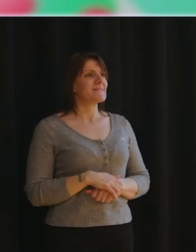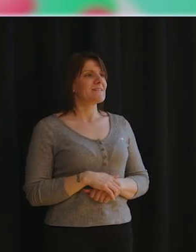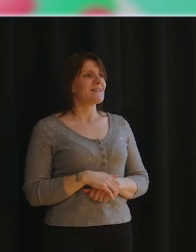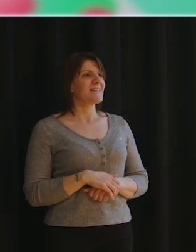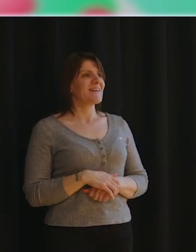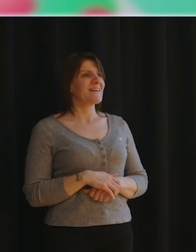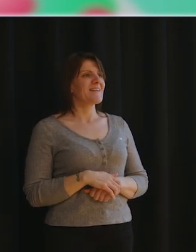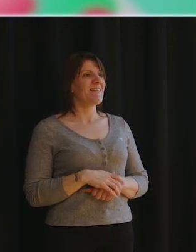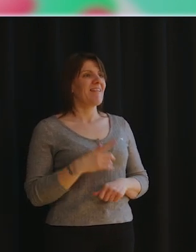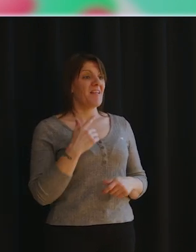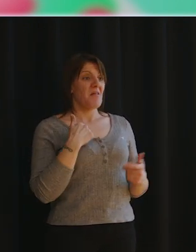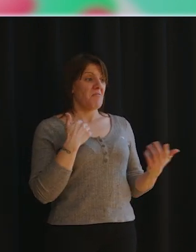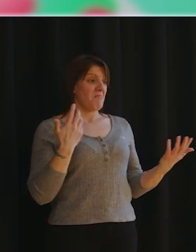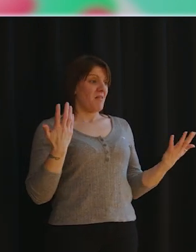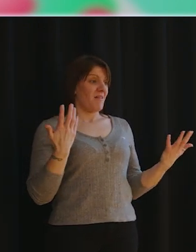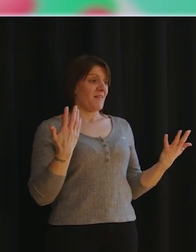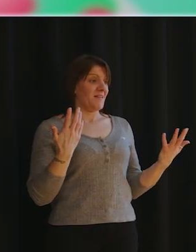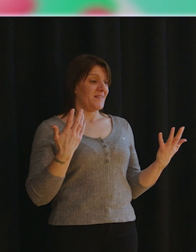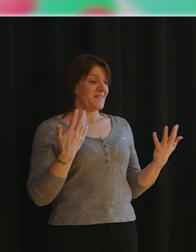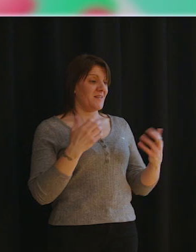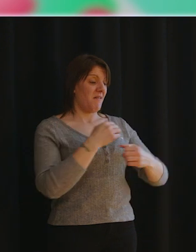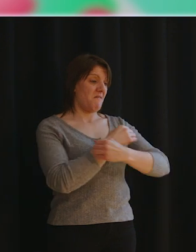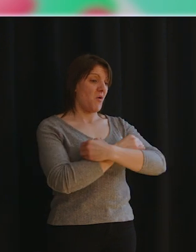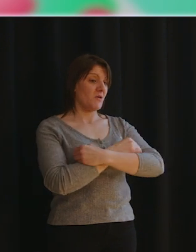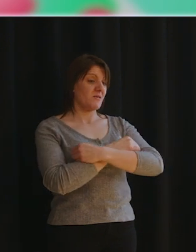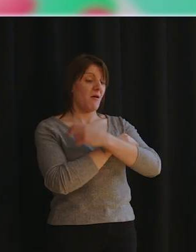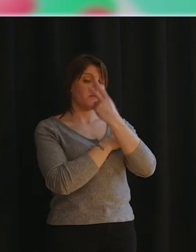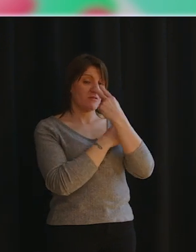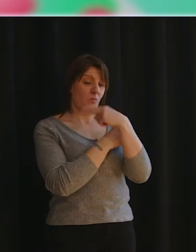And then he might fold his arms and look in the other direction.